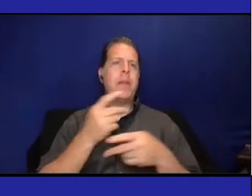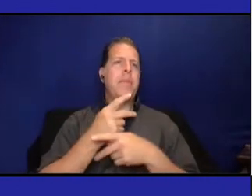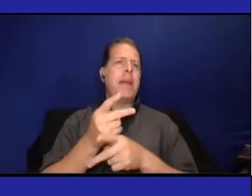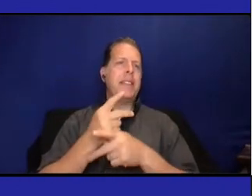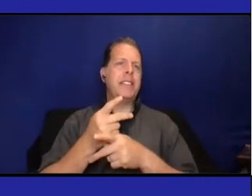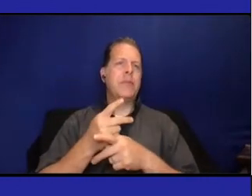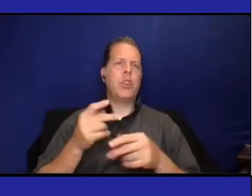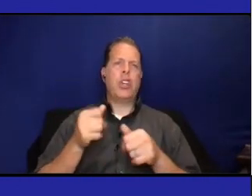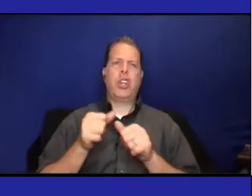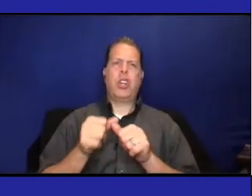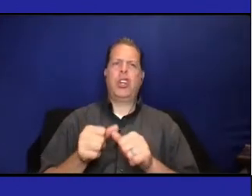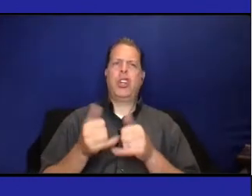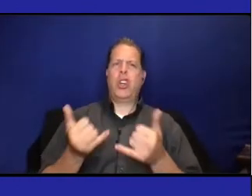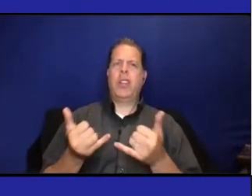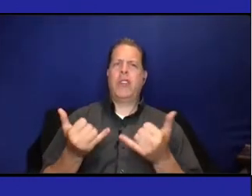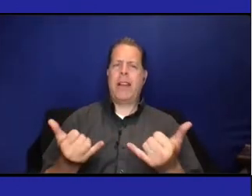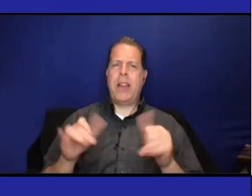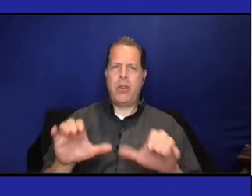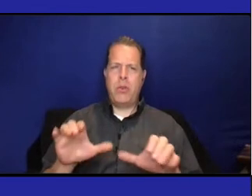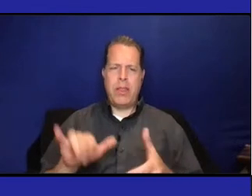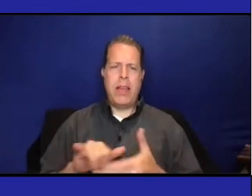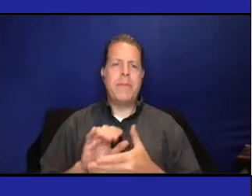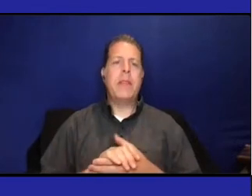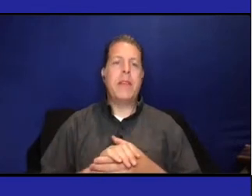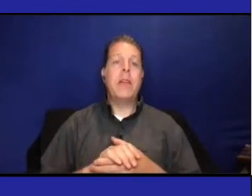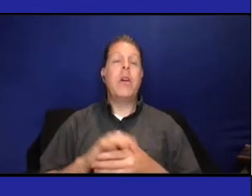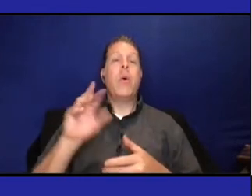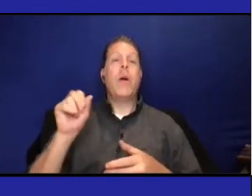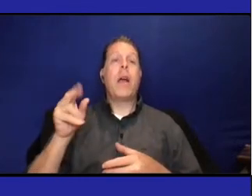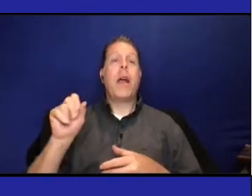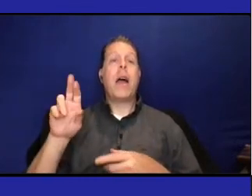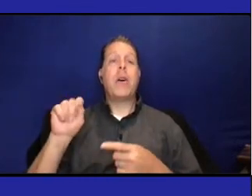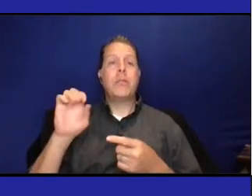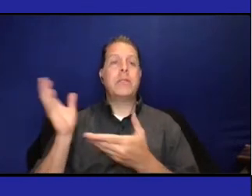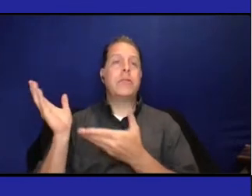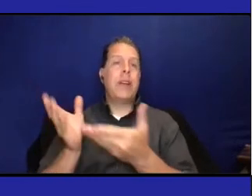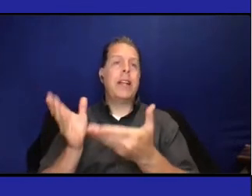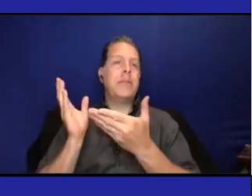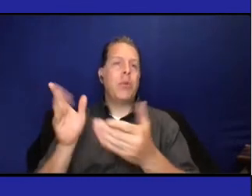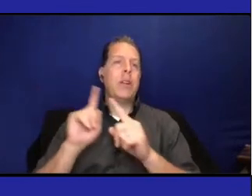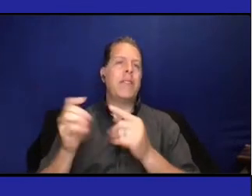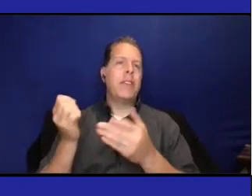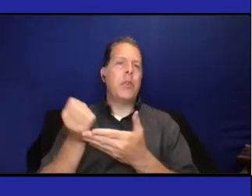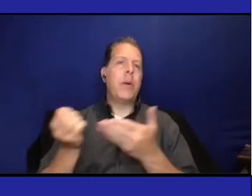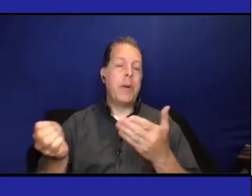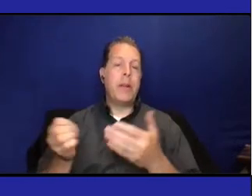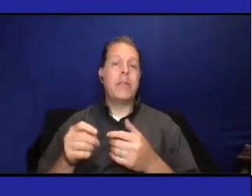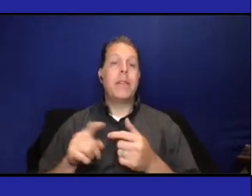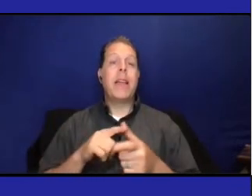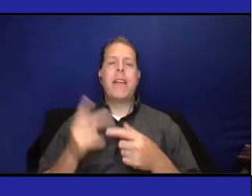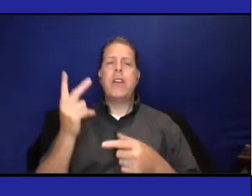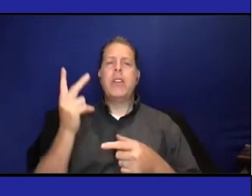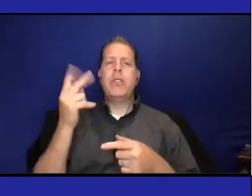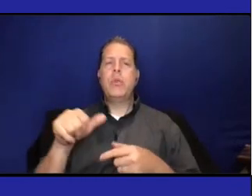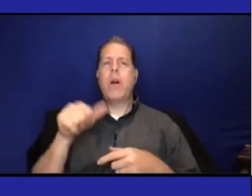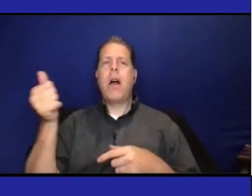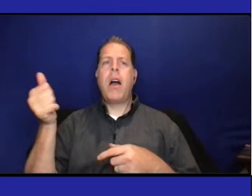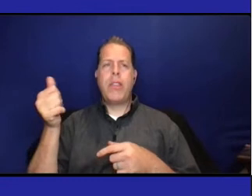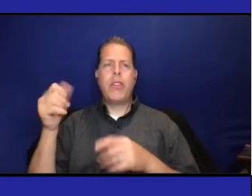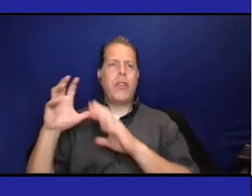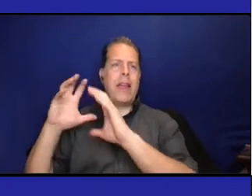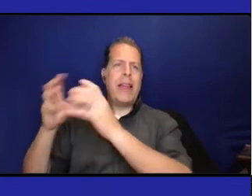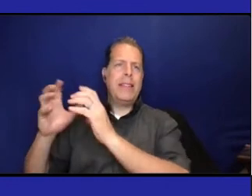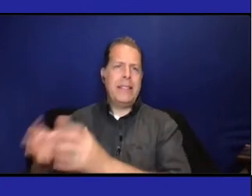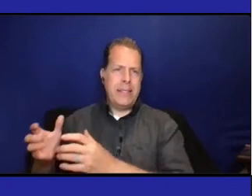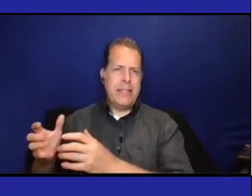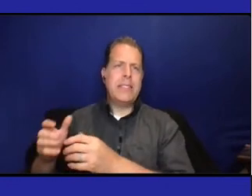doing. We're warehousing and transporting different equipment. And there's two other entities that we're getting